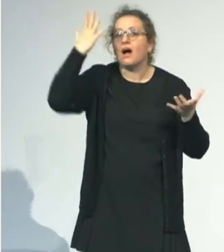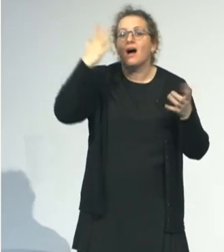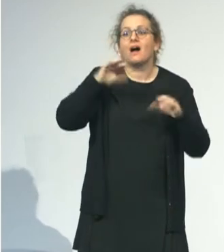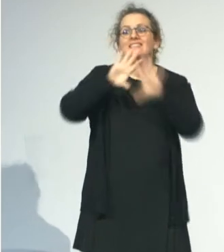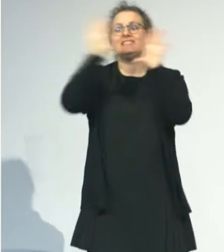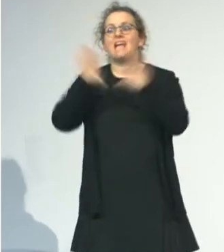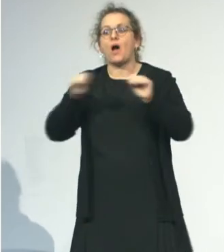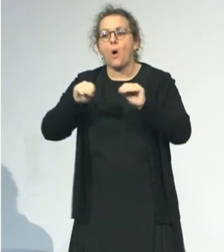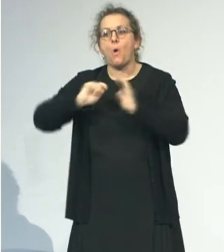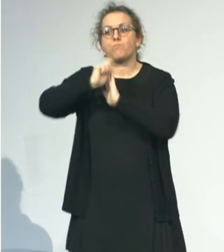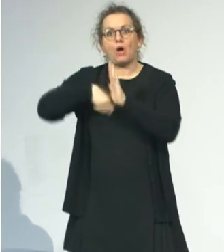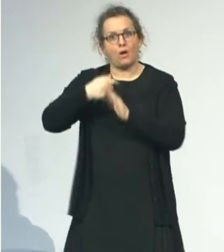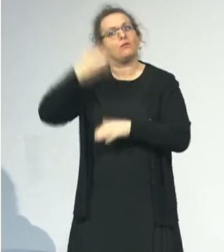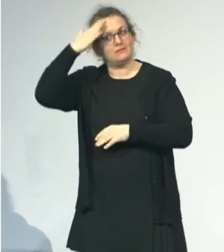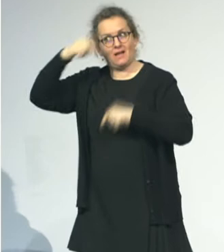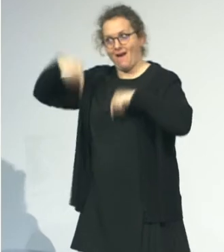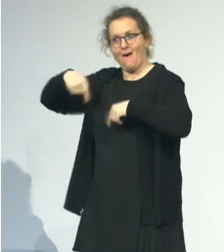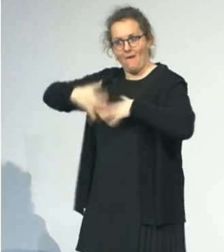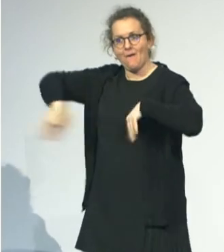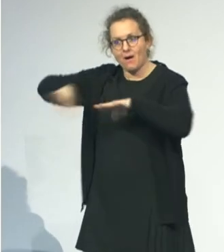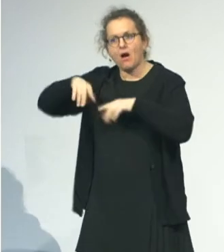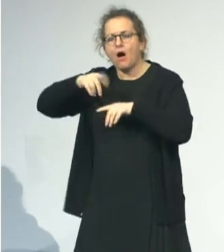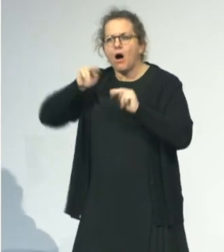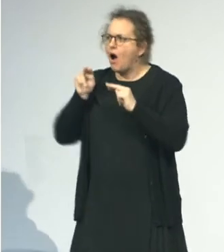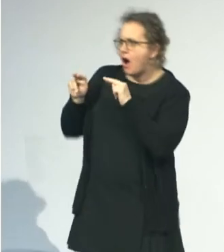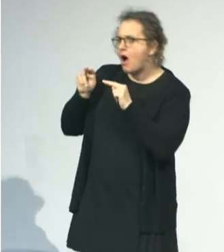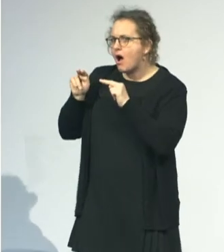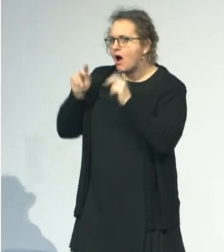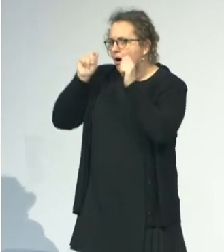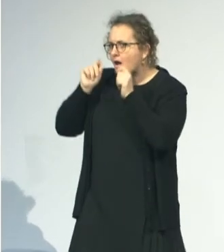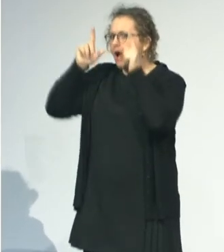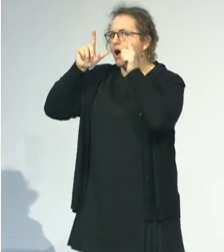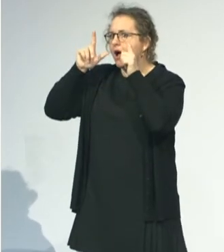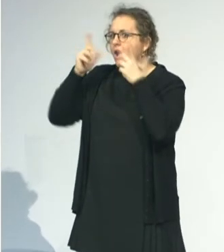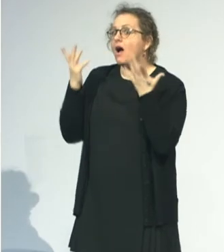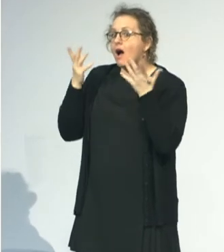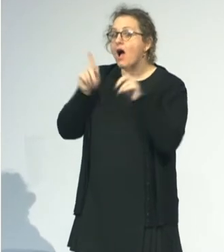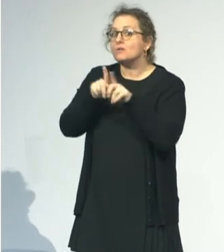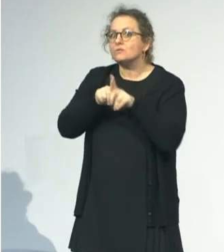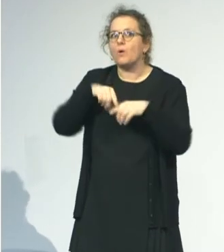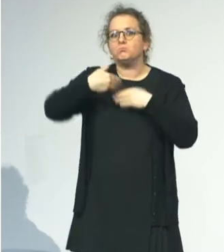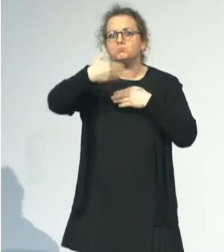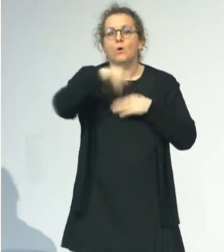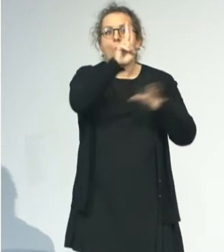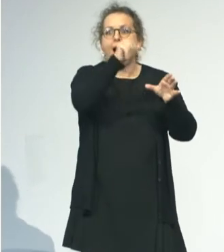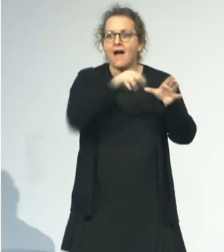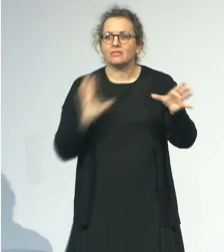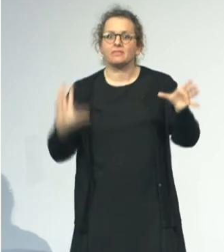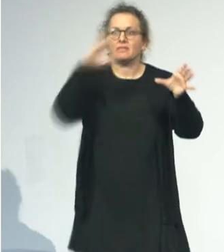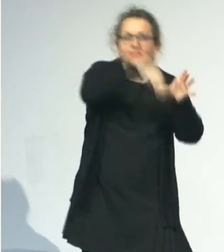people said, what are you saying? So you're going to the UN again? And when you get a recognition